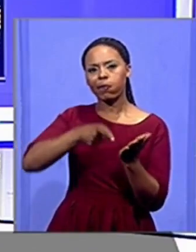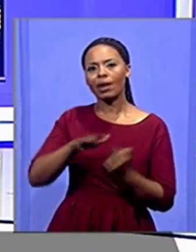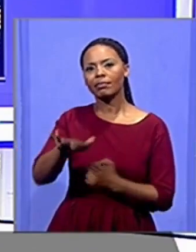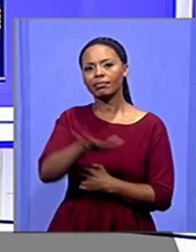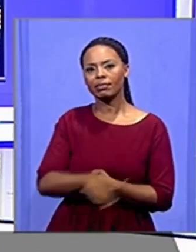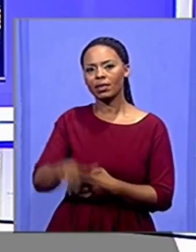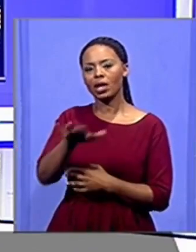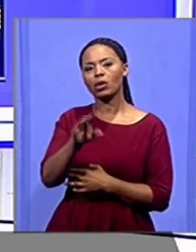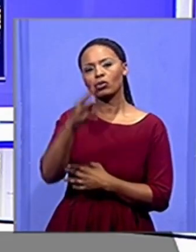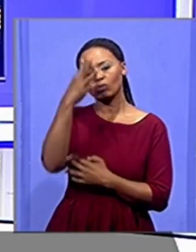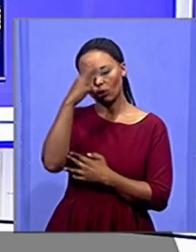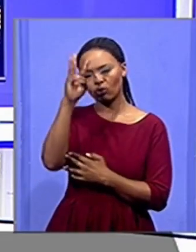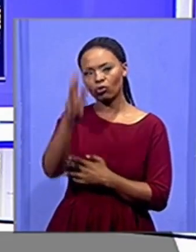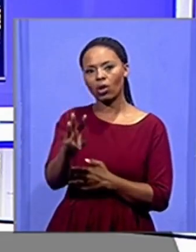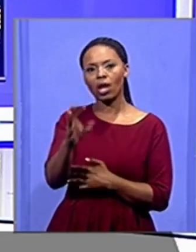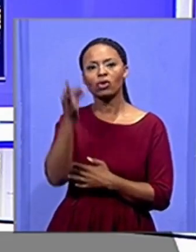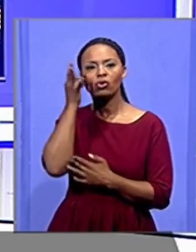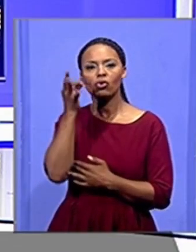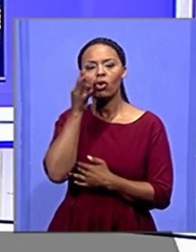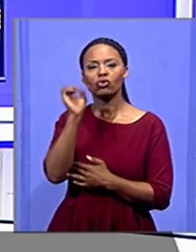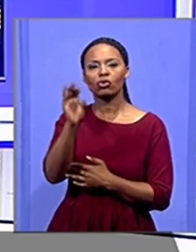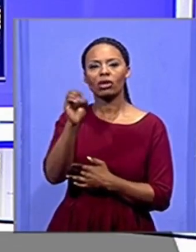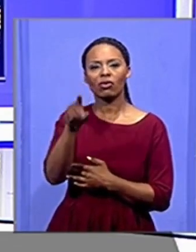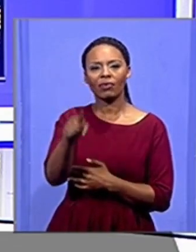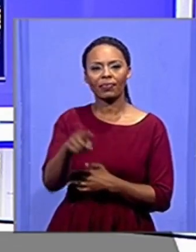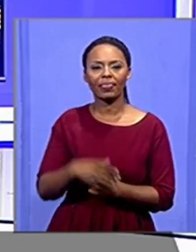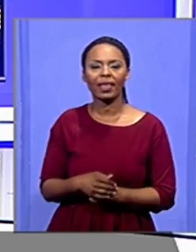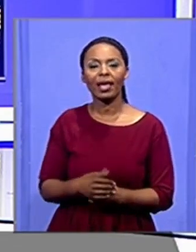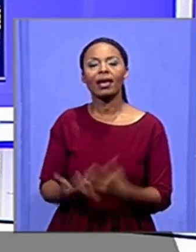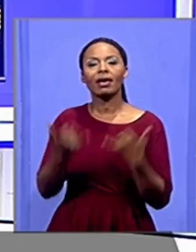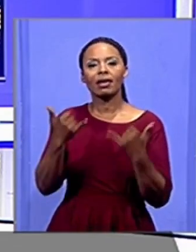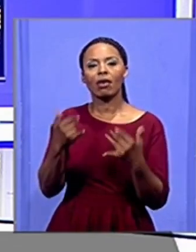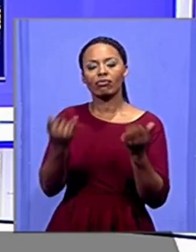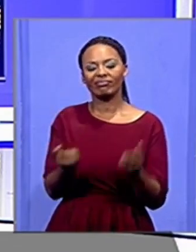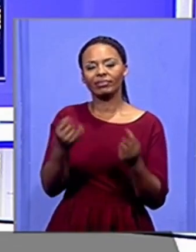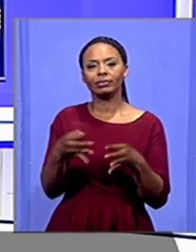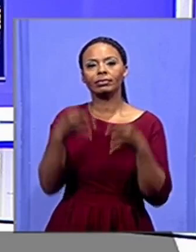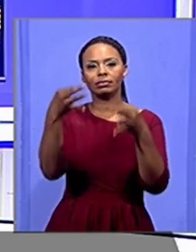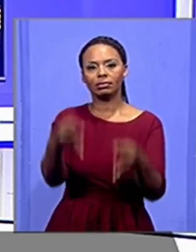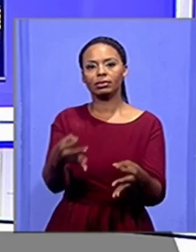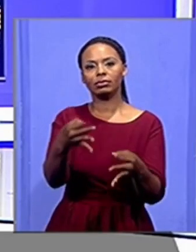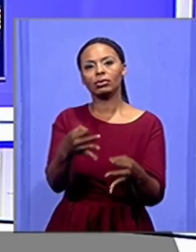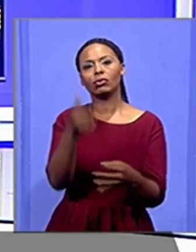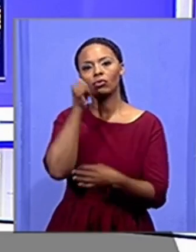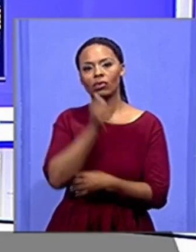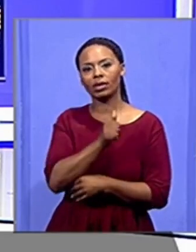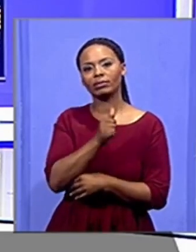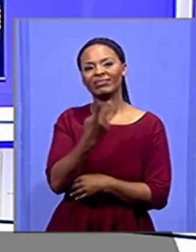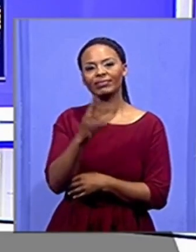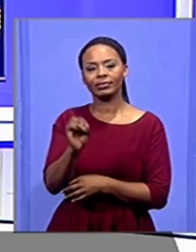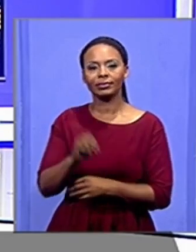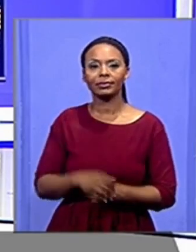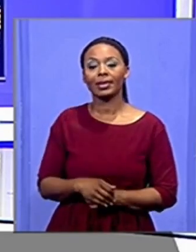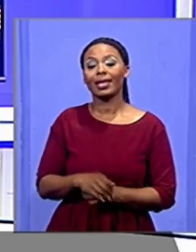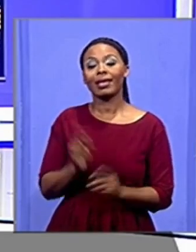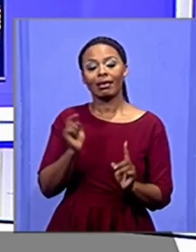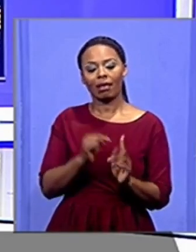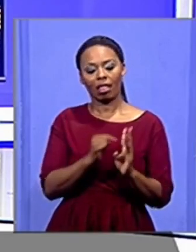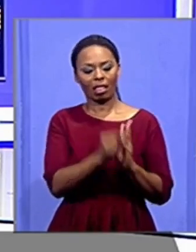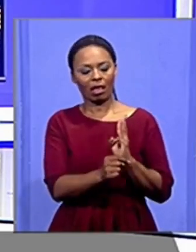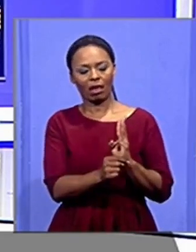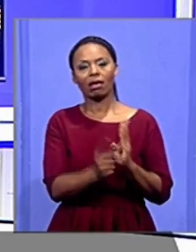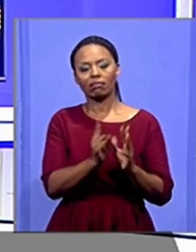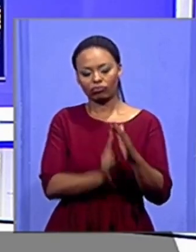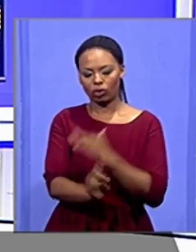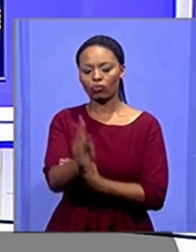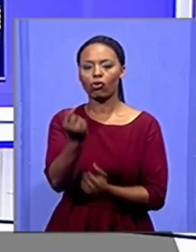ka Soshanguve ka Leboa la Pretoria e šuthišeditšwe go ya go la 20. Boraro bjo bo tšweletše pele ga